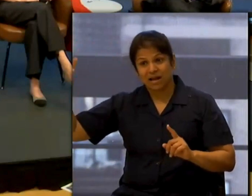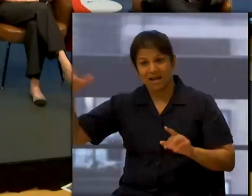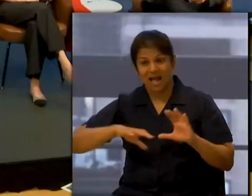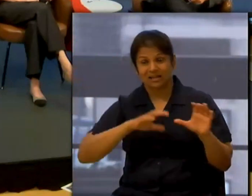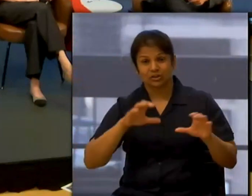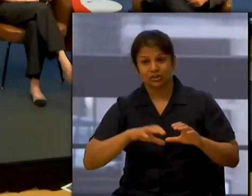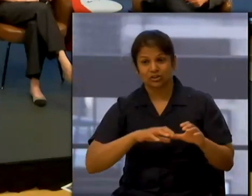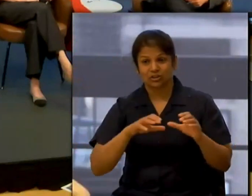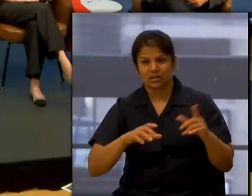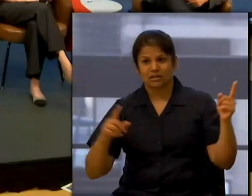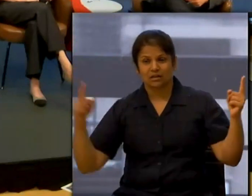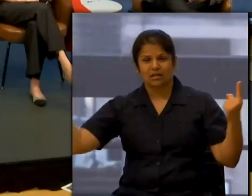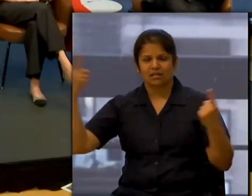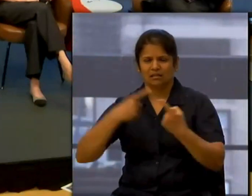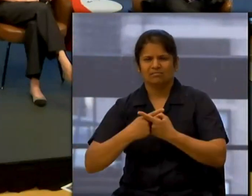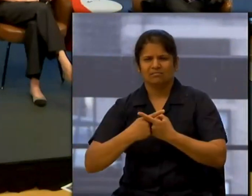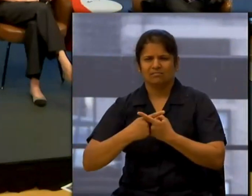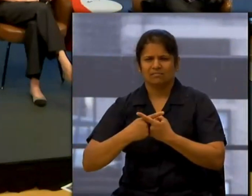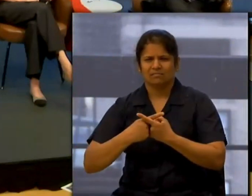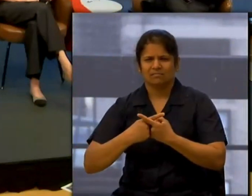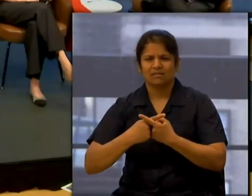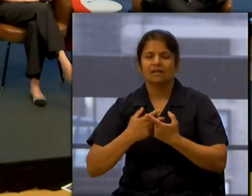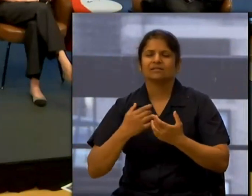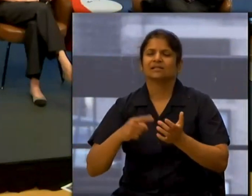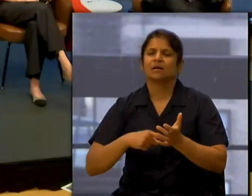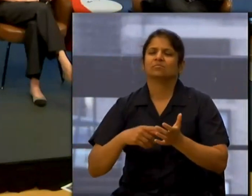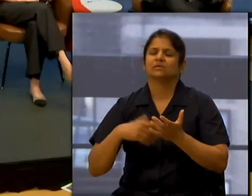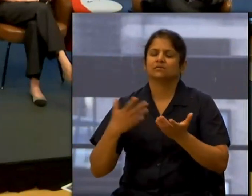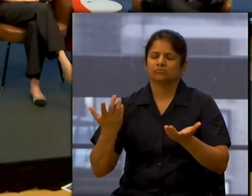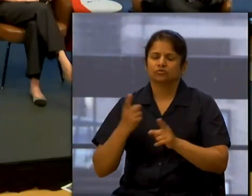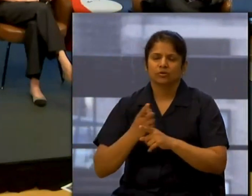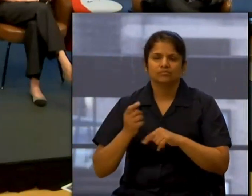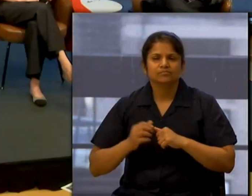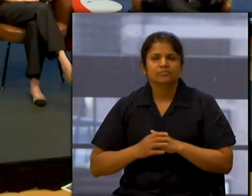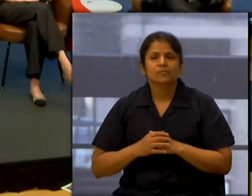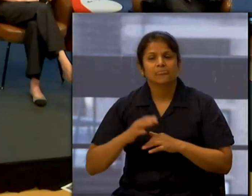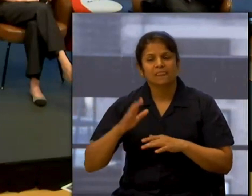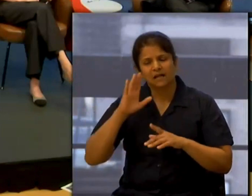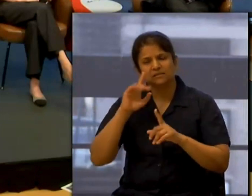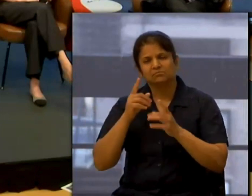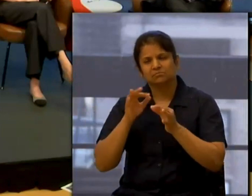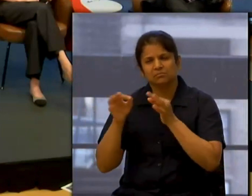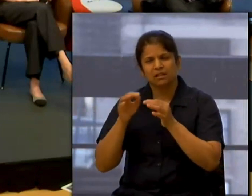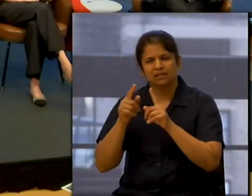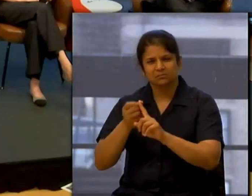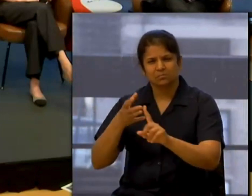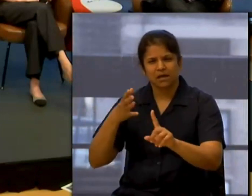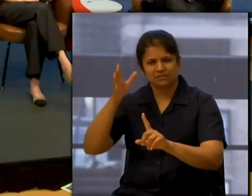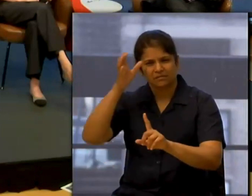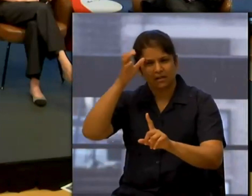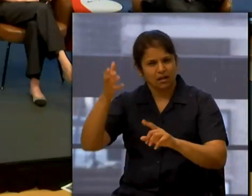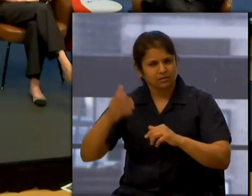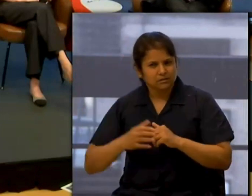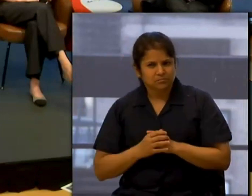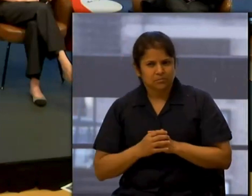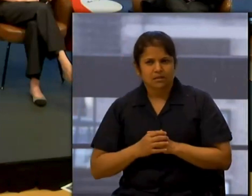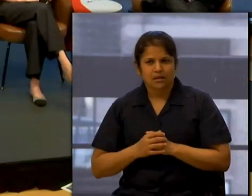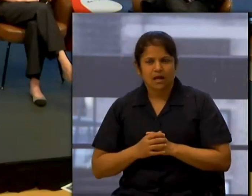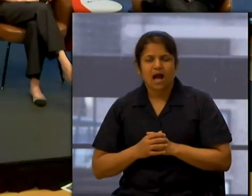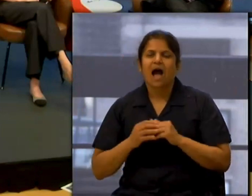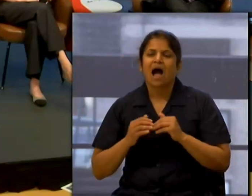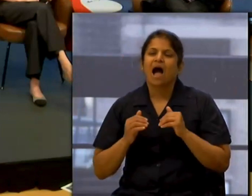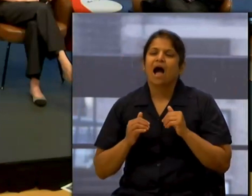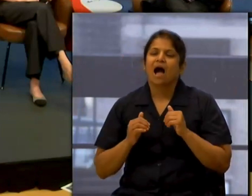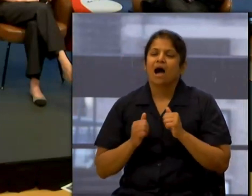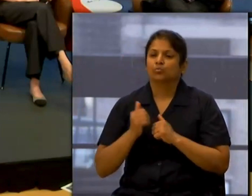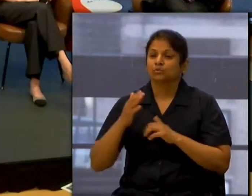right? And so I wanted to ask you, can you expand on that concept and how it informs the work of the